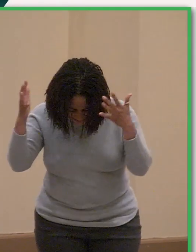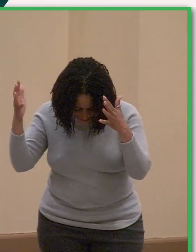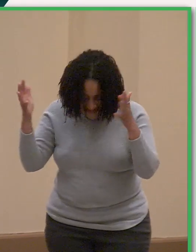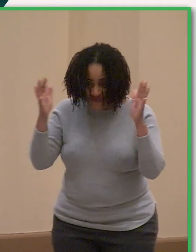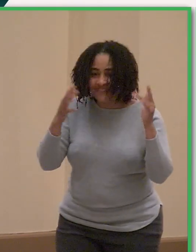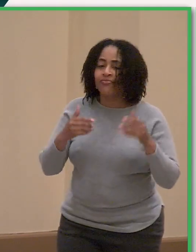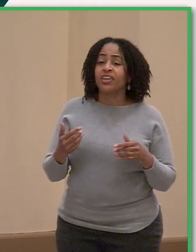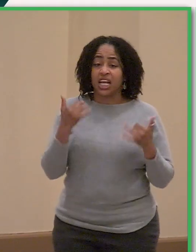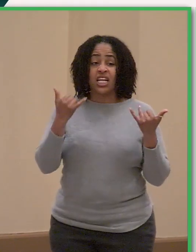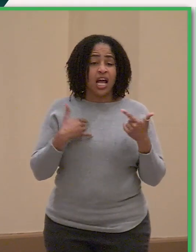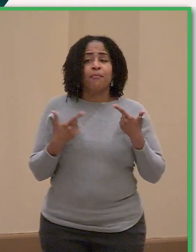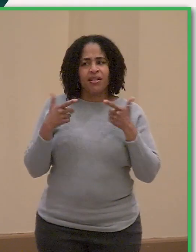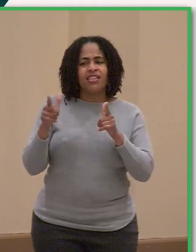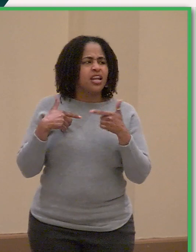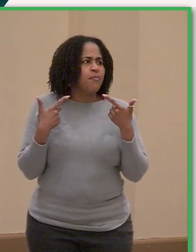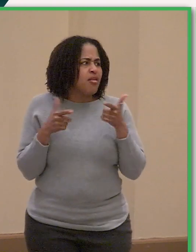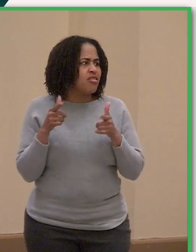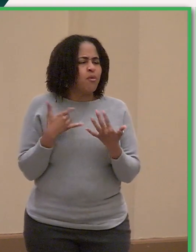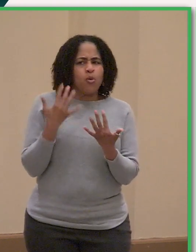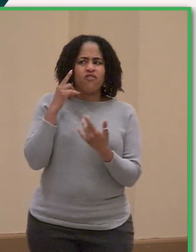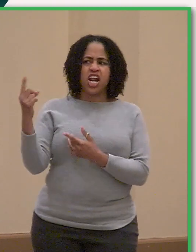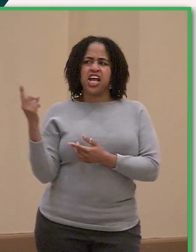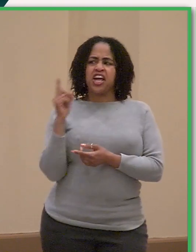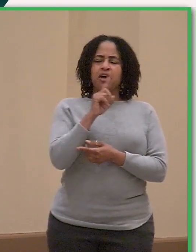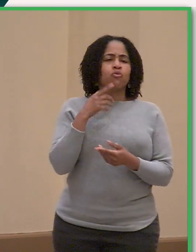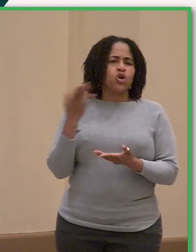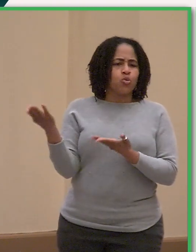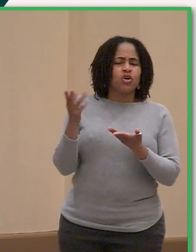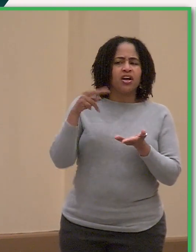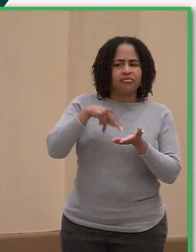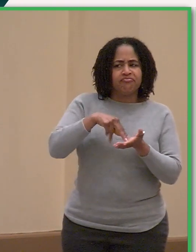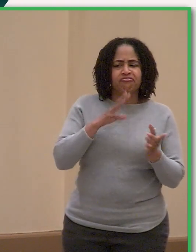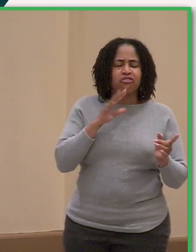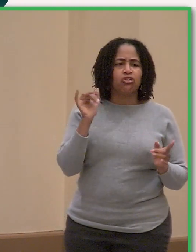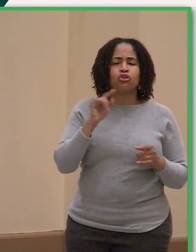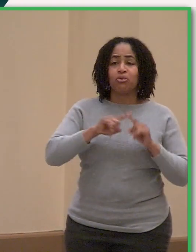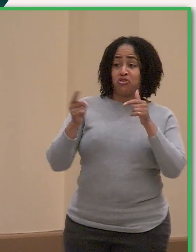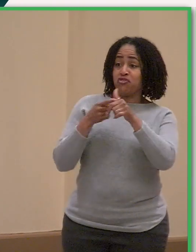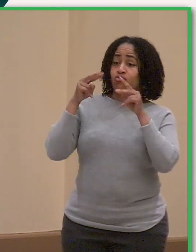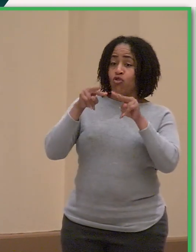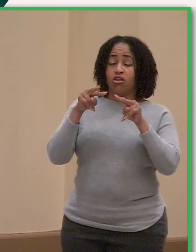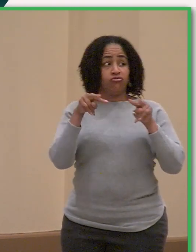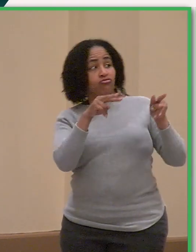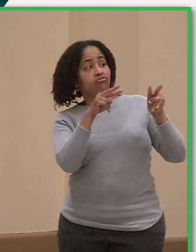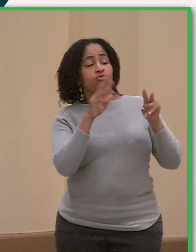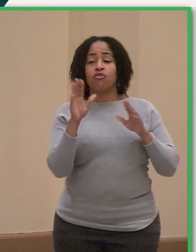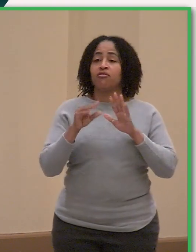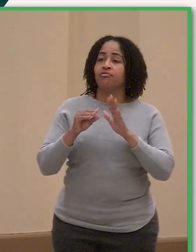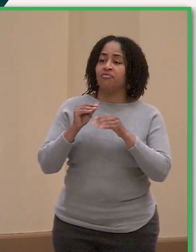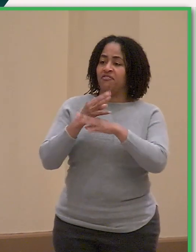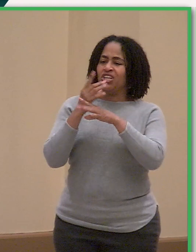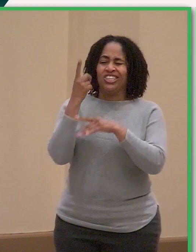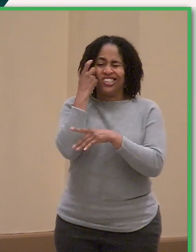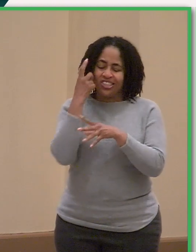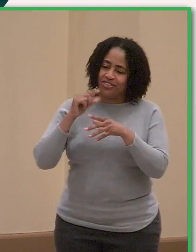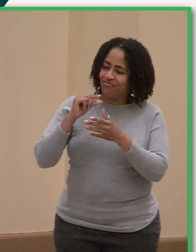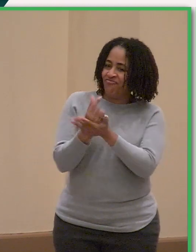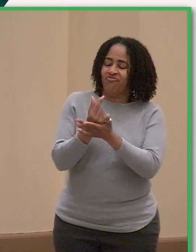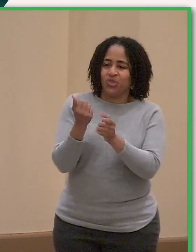So I'm gonna bring her up. I know you've been waiting for her to come up, but we're gonna bring her up, but we're gonna first show a video because she just got her associate's